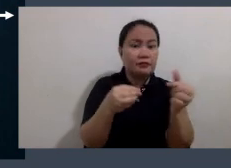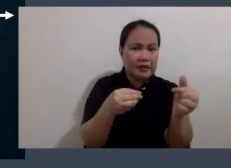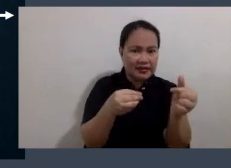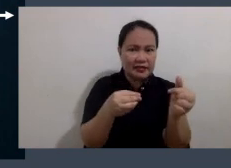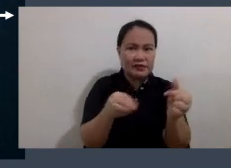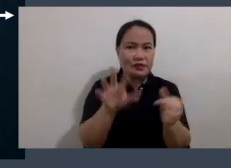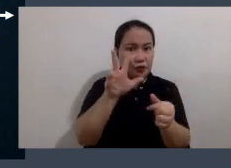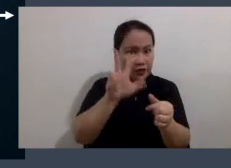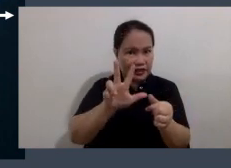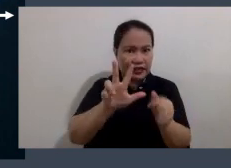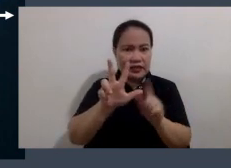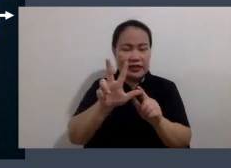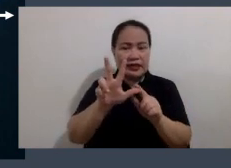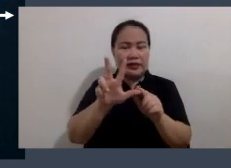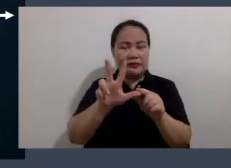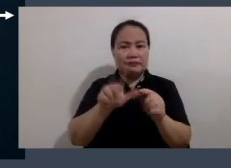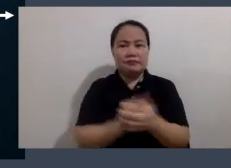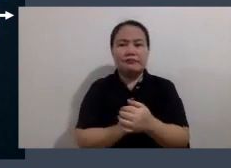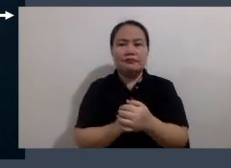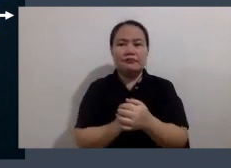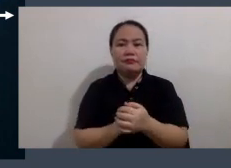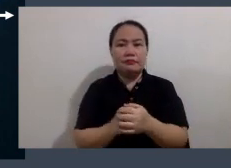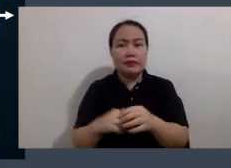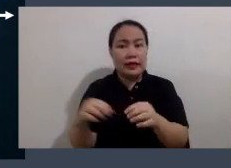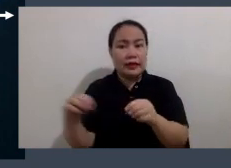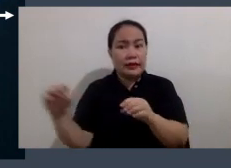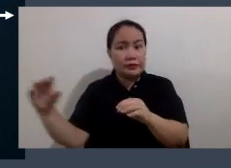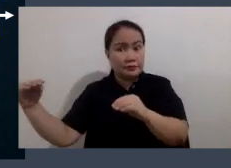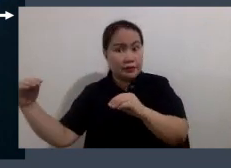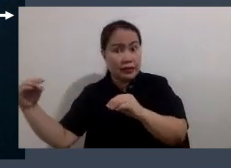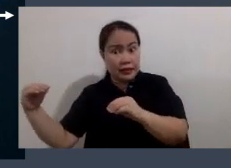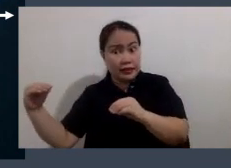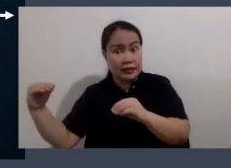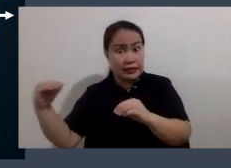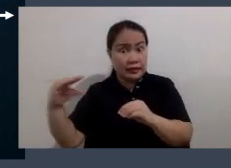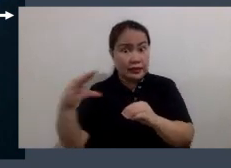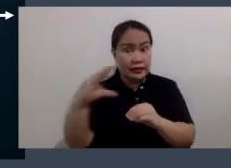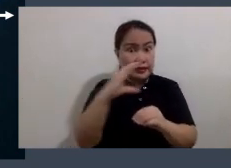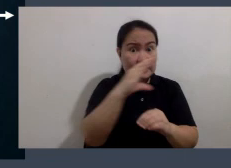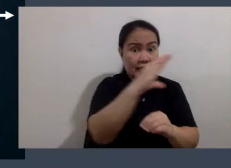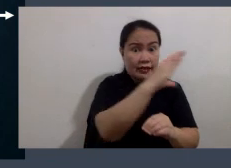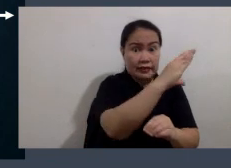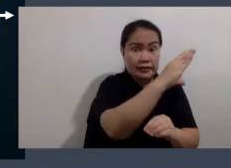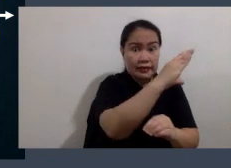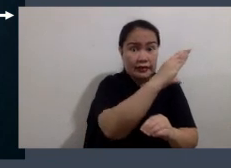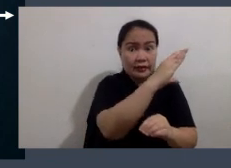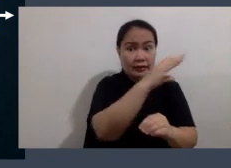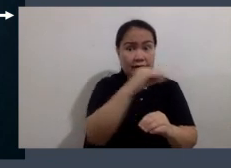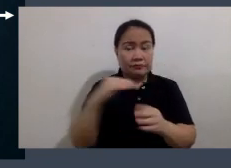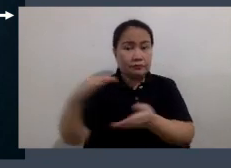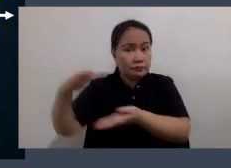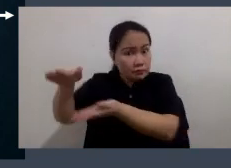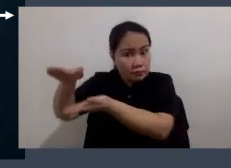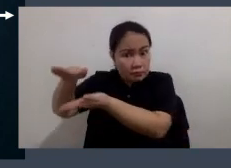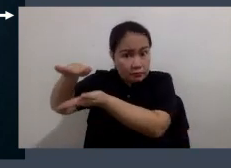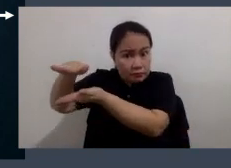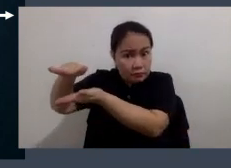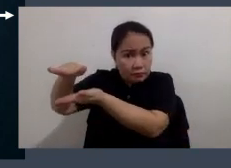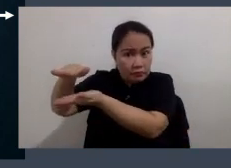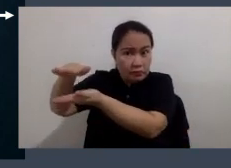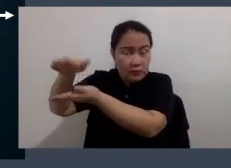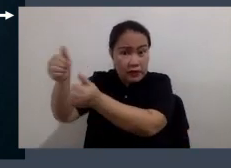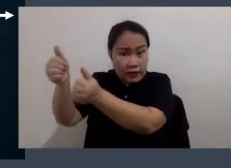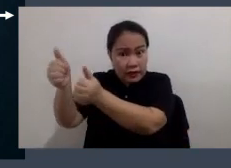positive. Okay, now remember that the integers on the number line